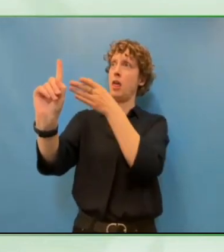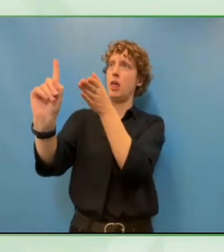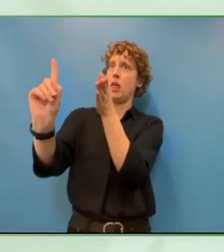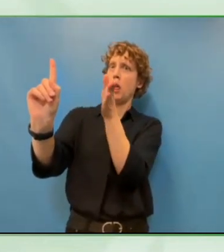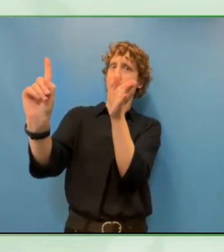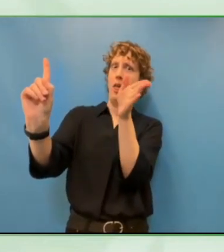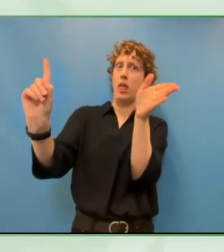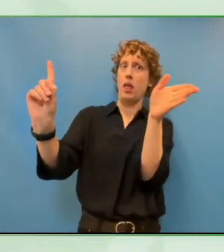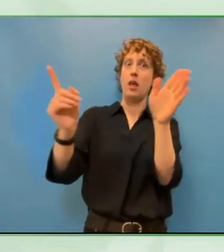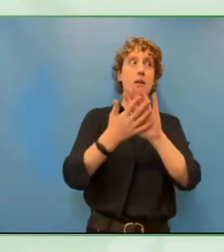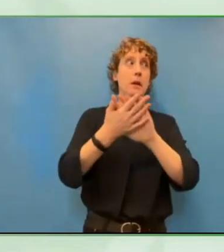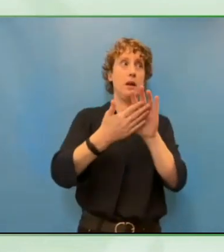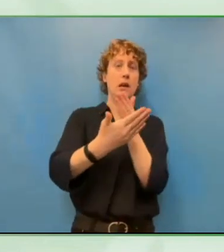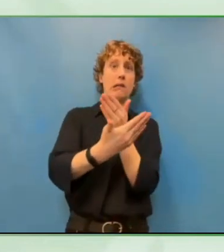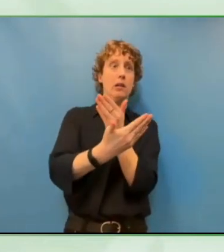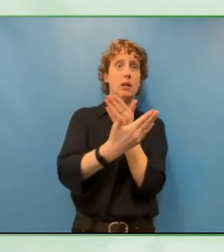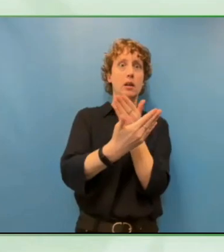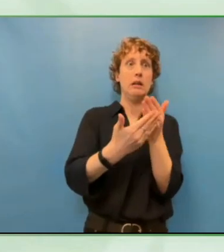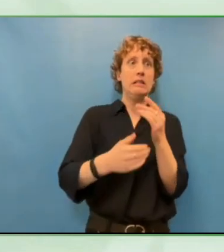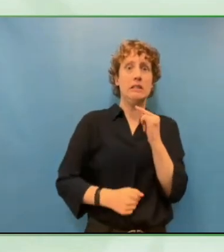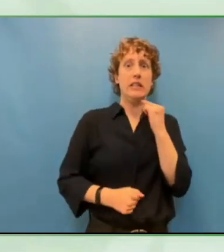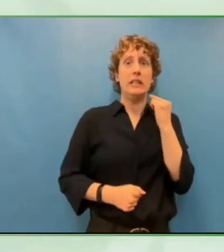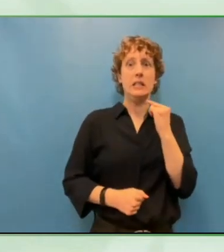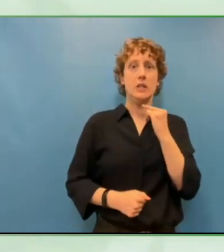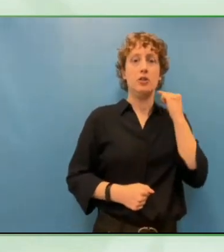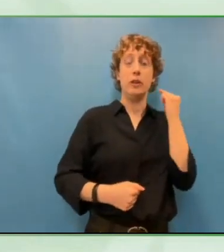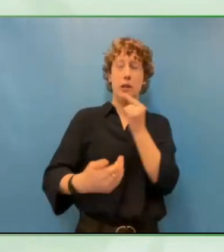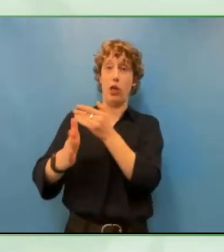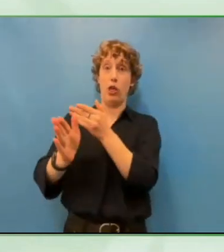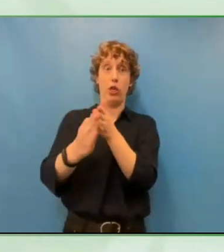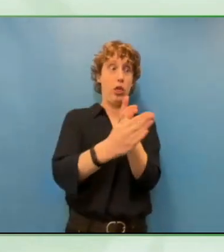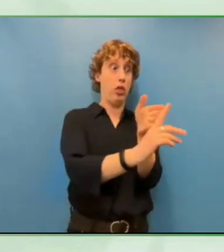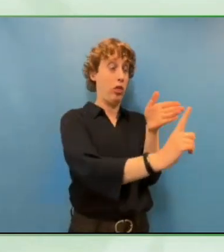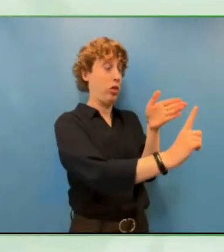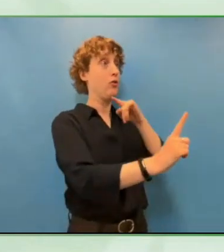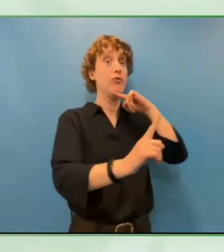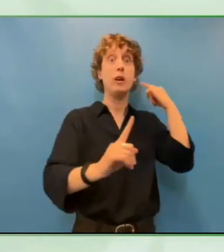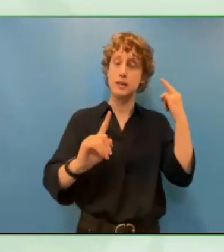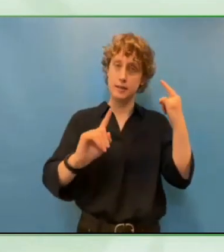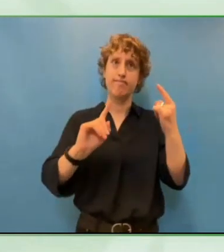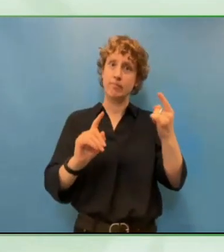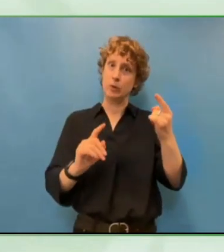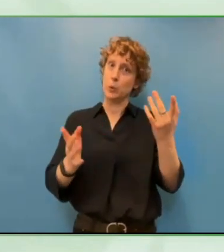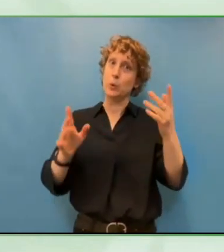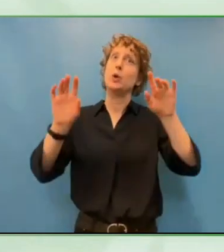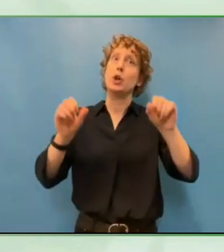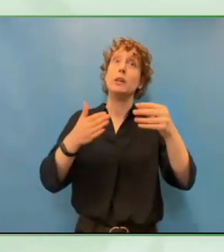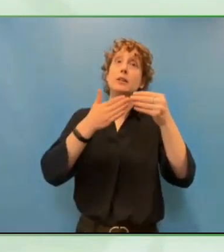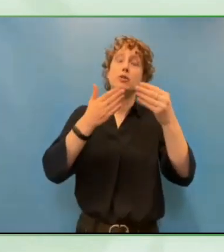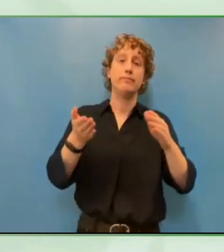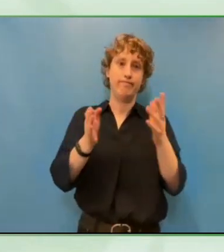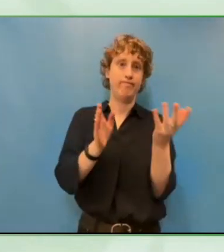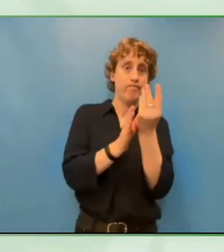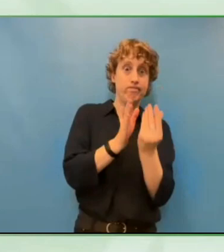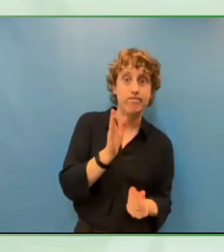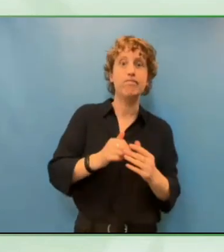this distance can be fatal. And you mentioned people using a wheelchair. So at least this is what